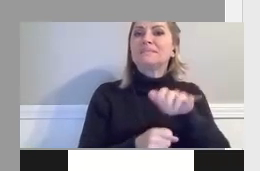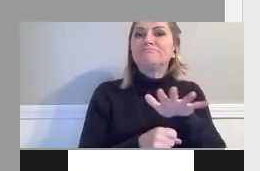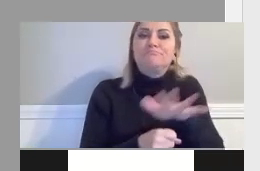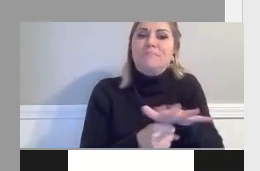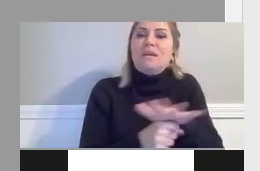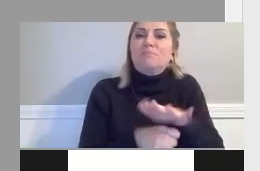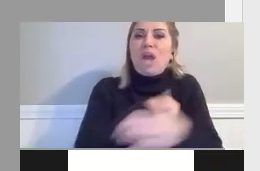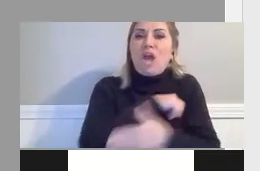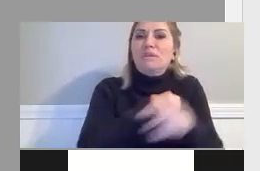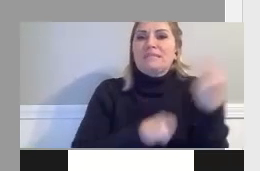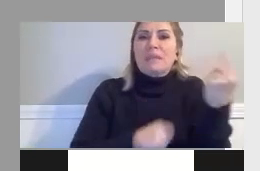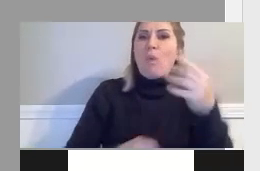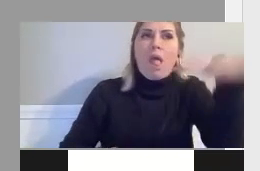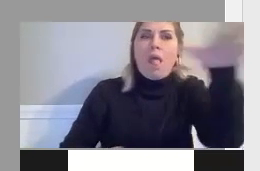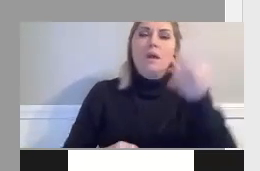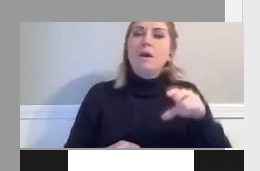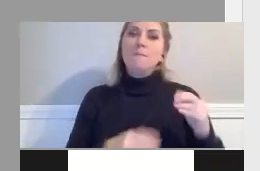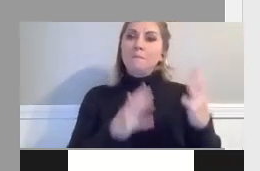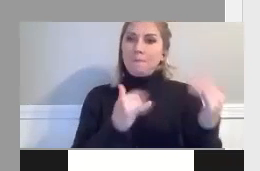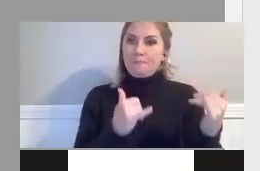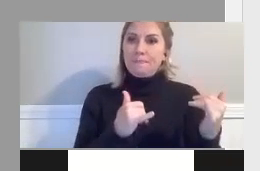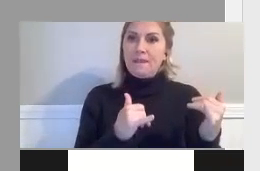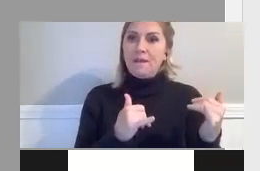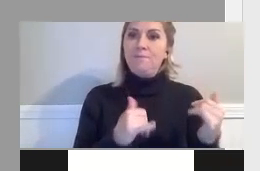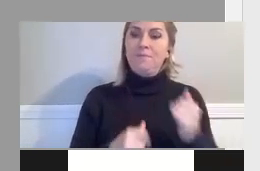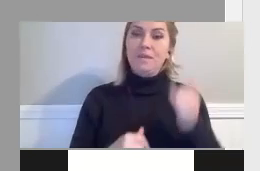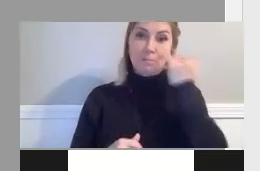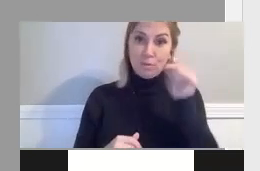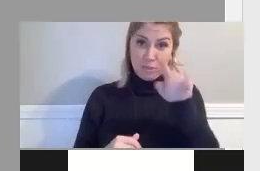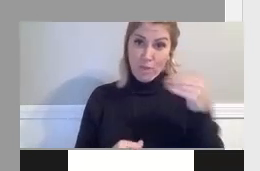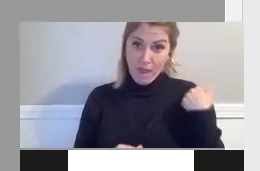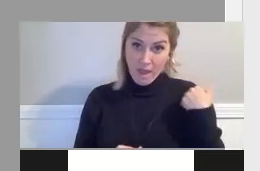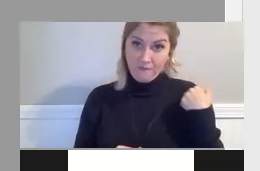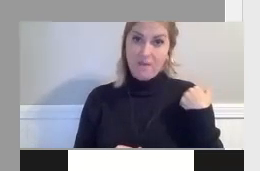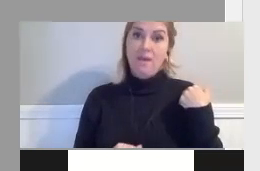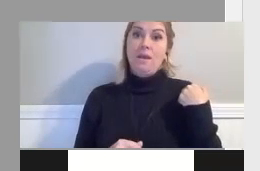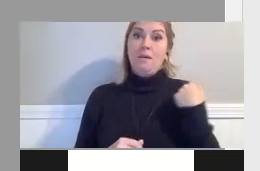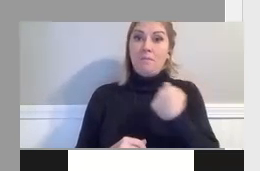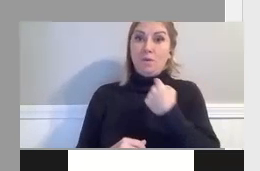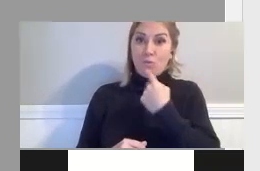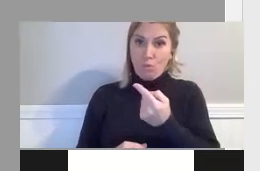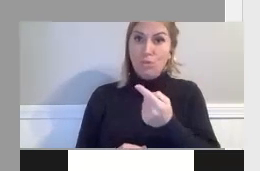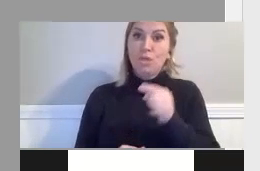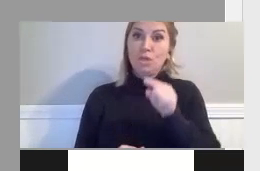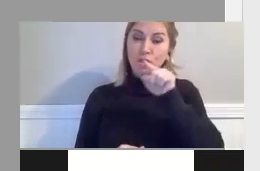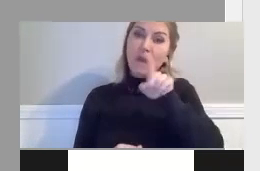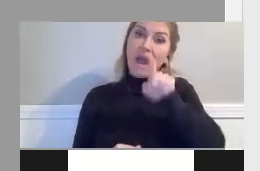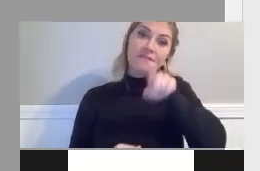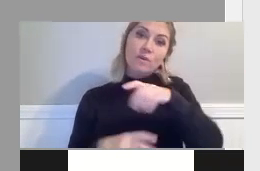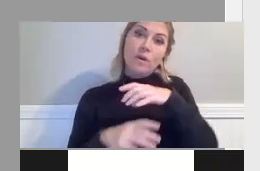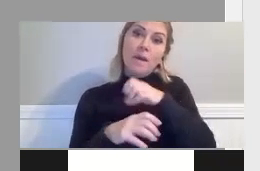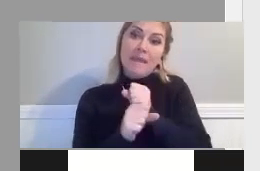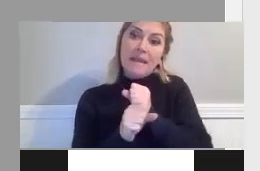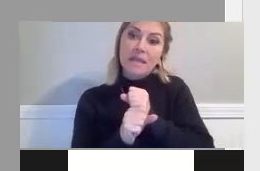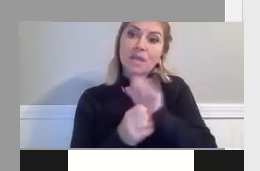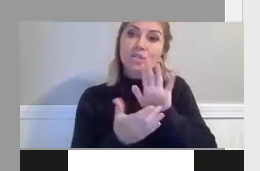right? Now, let's say that you have been tasked to create schools